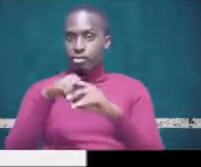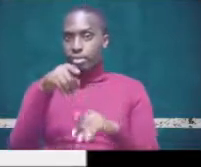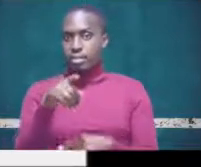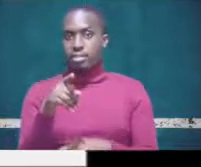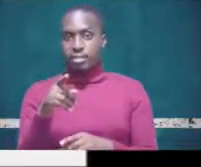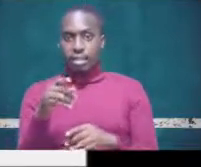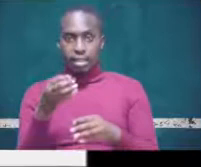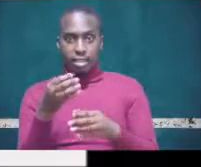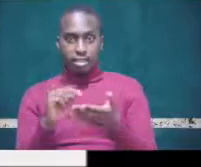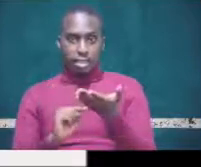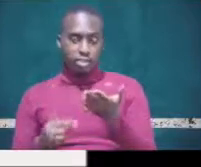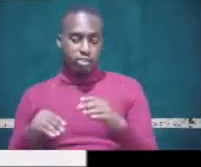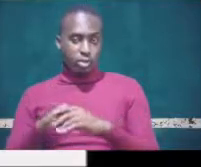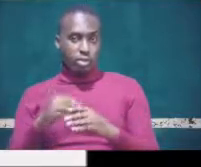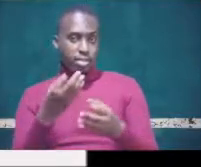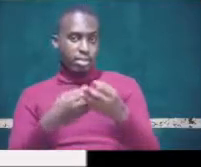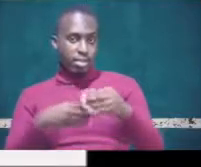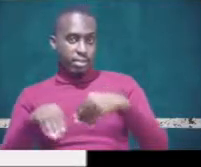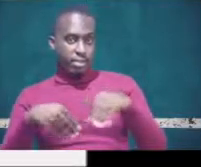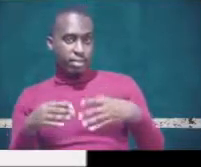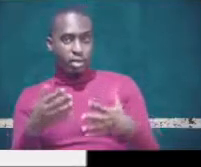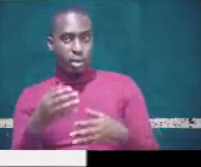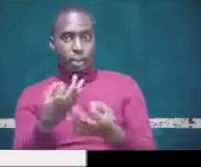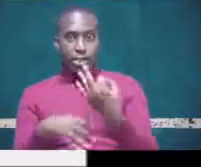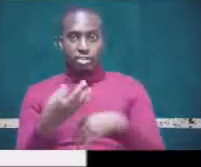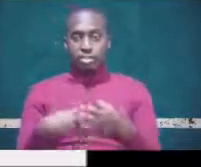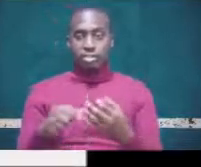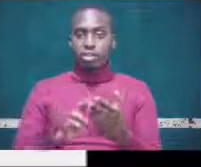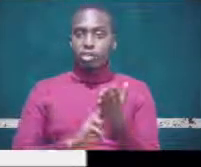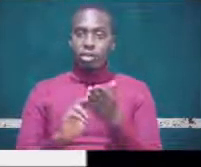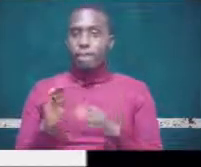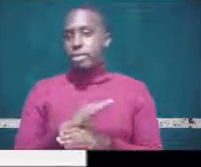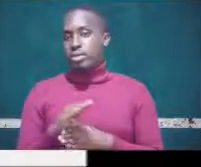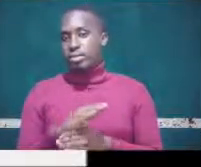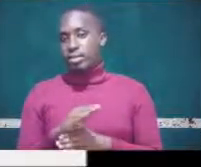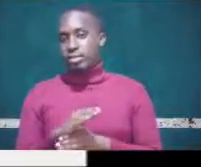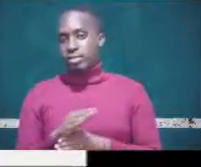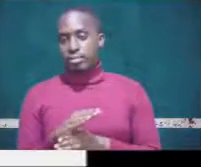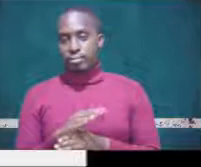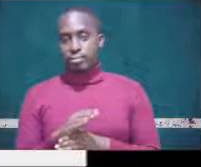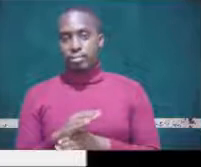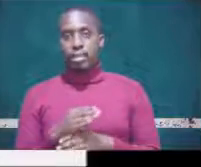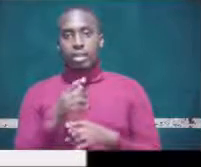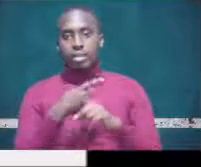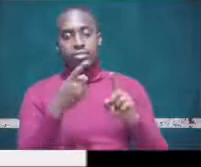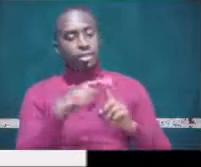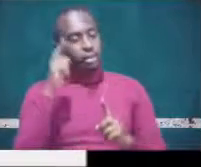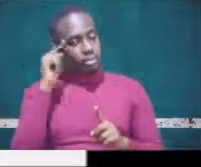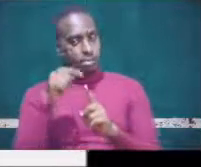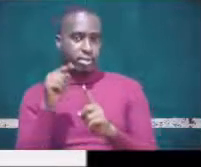technological devices or machines that may be used by the business to simplify or serve different